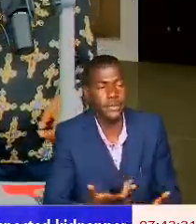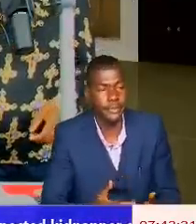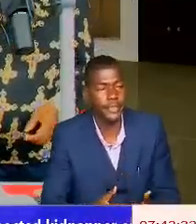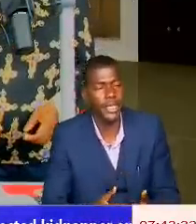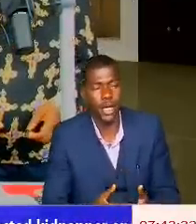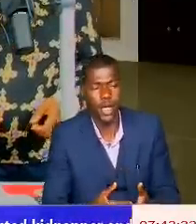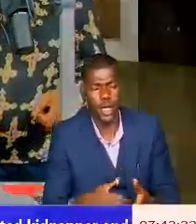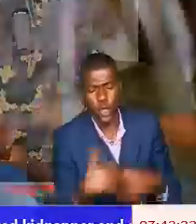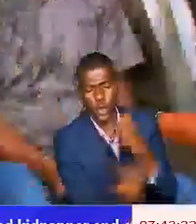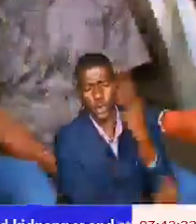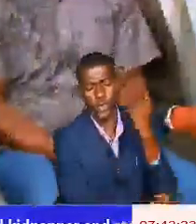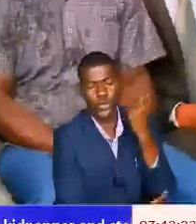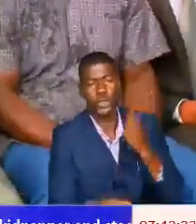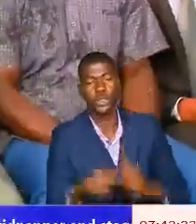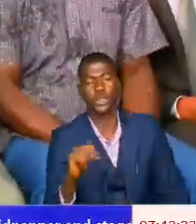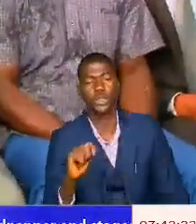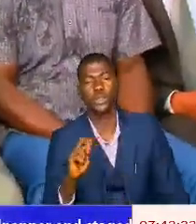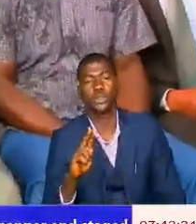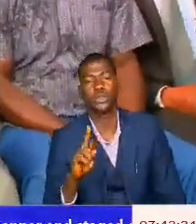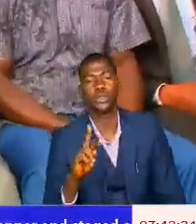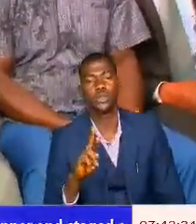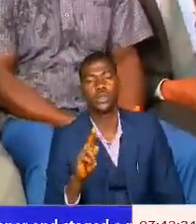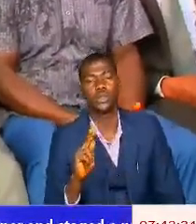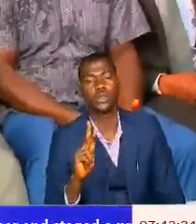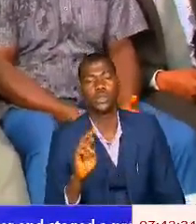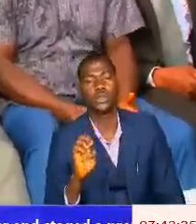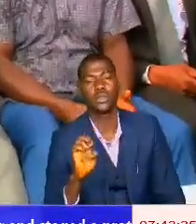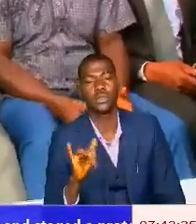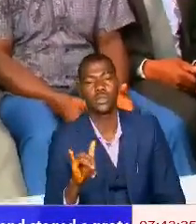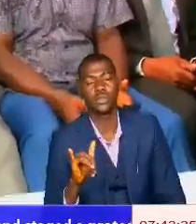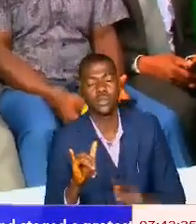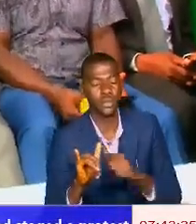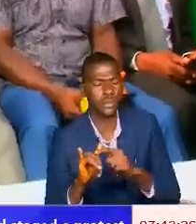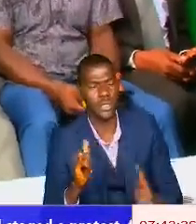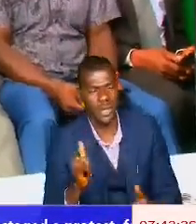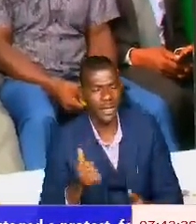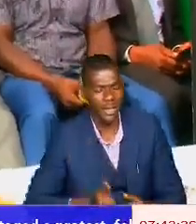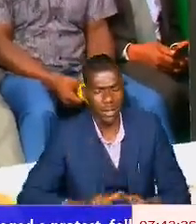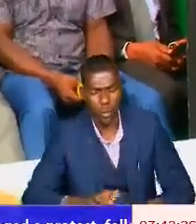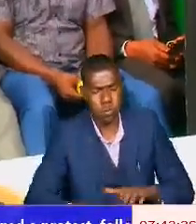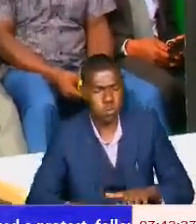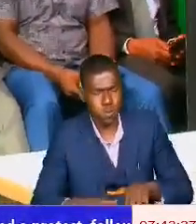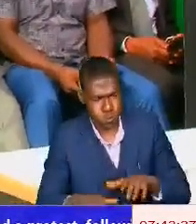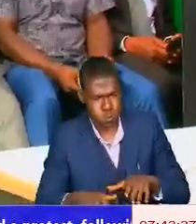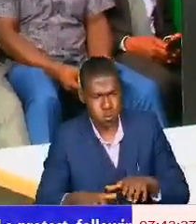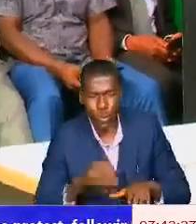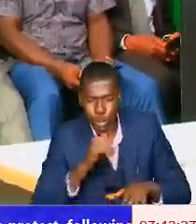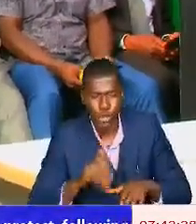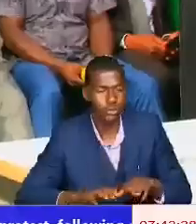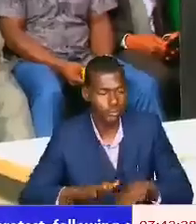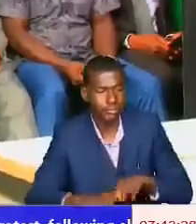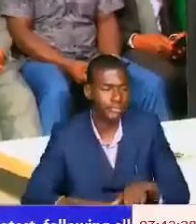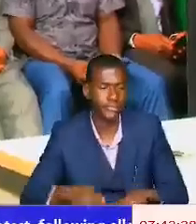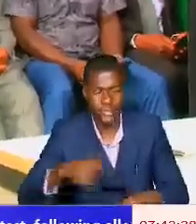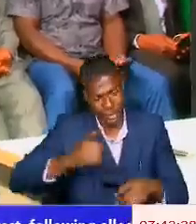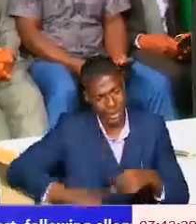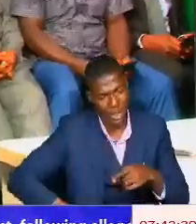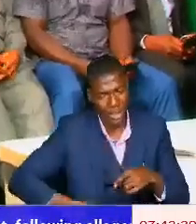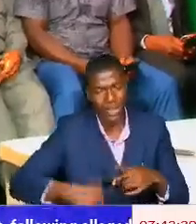you know if he move again, but he stand for road. Say now inside boiling water, then go drop him before before he